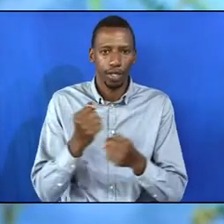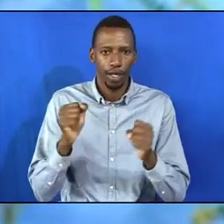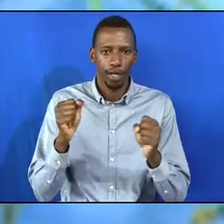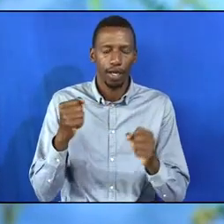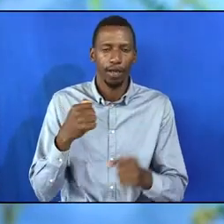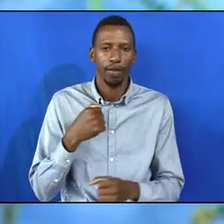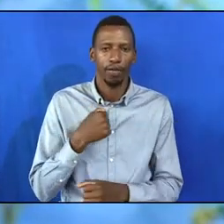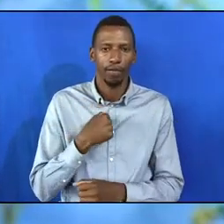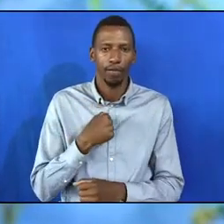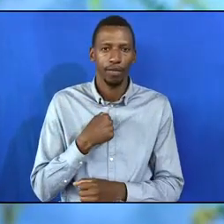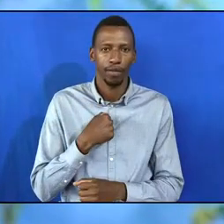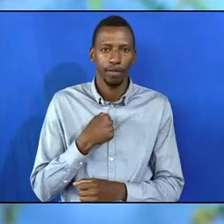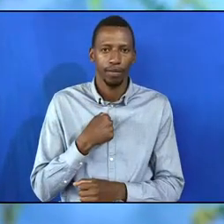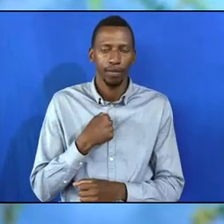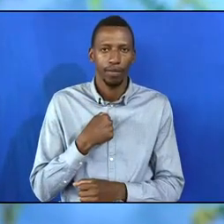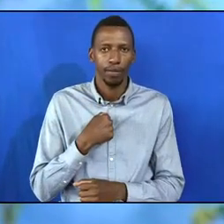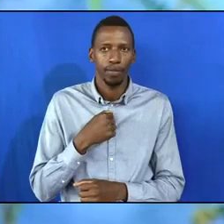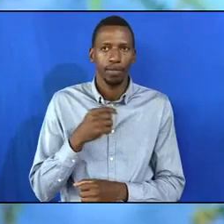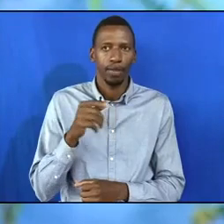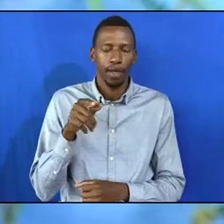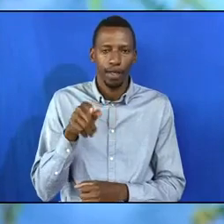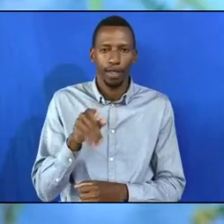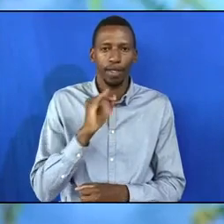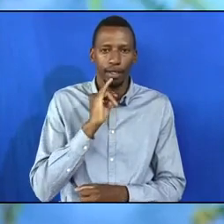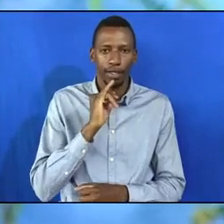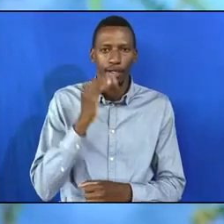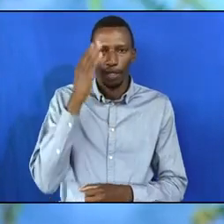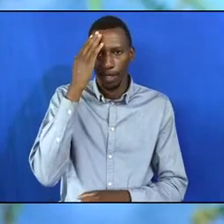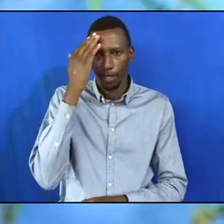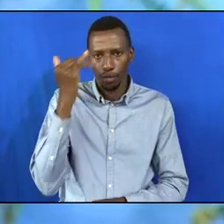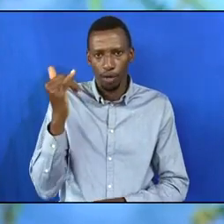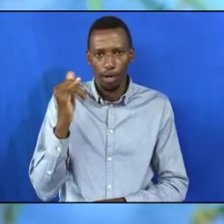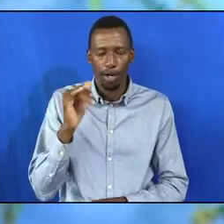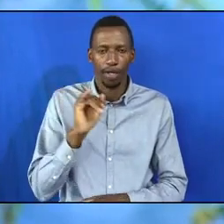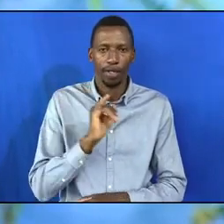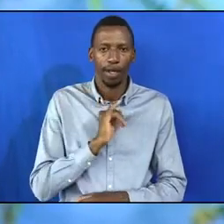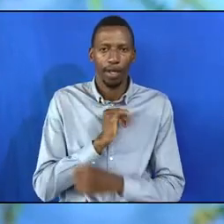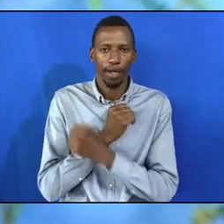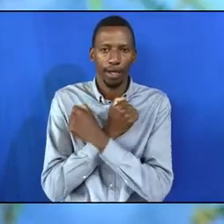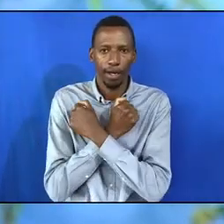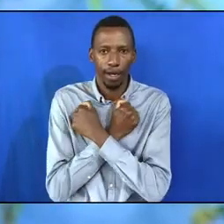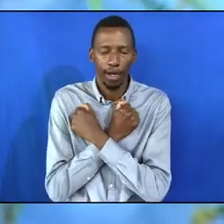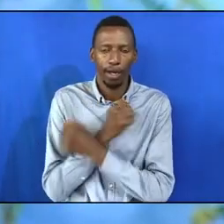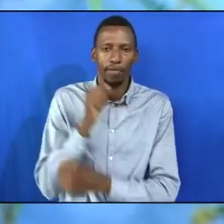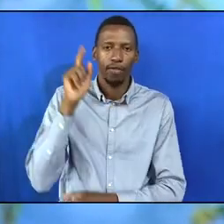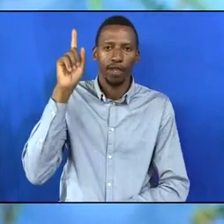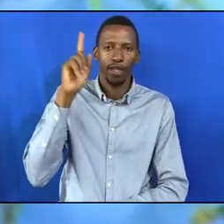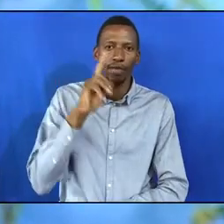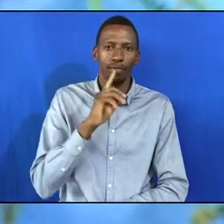This is why I love him so. so